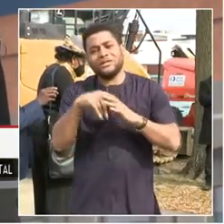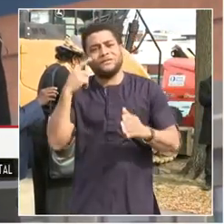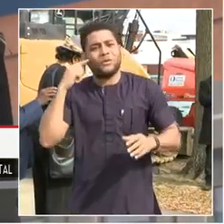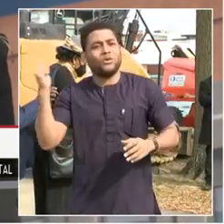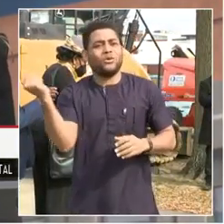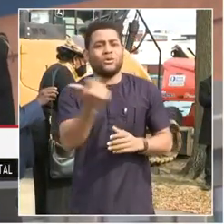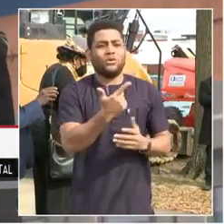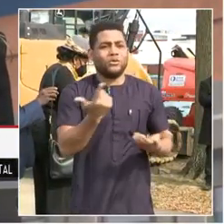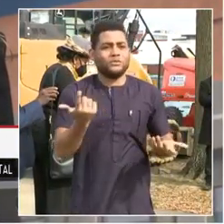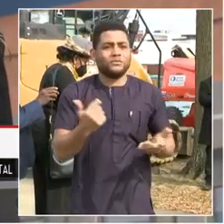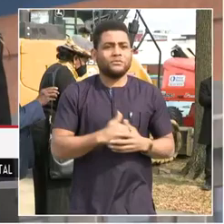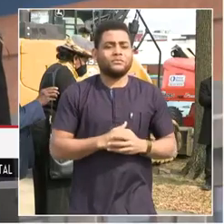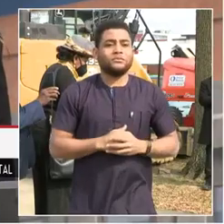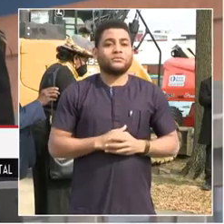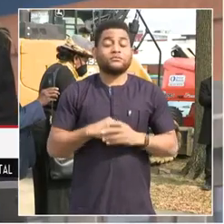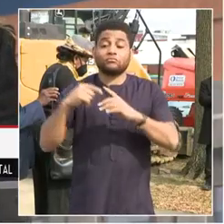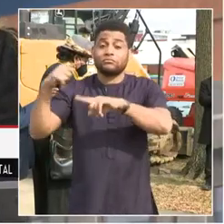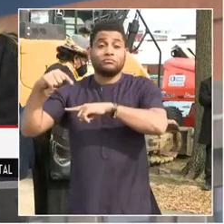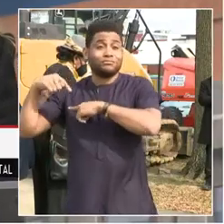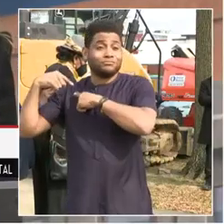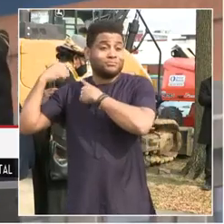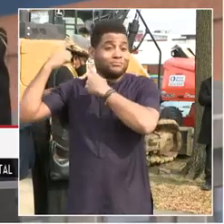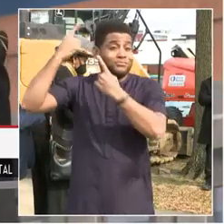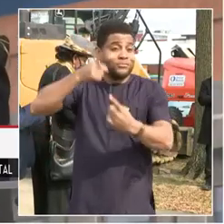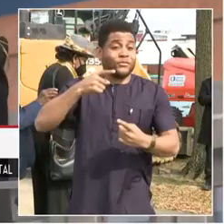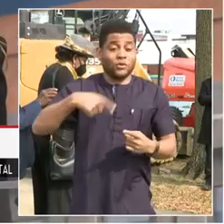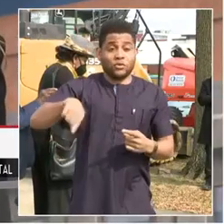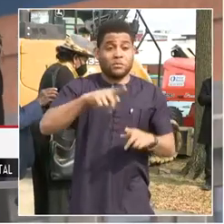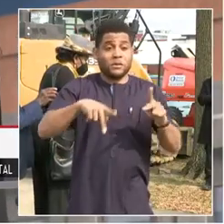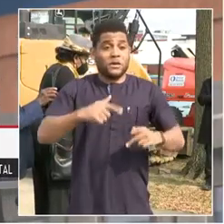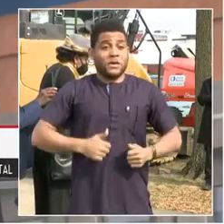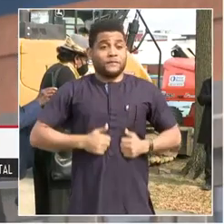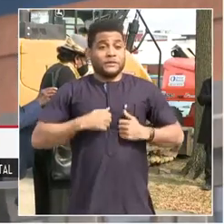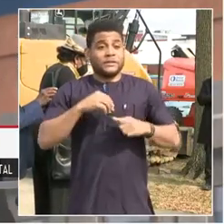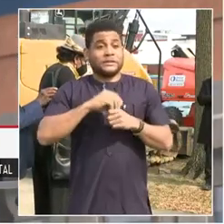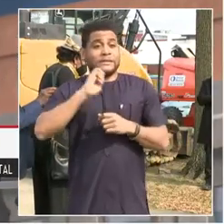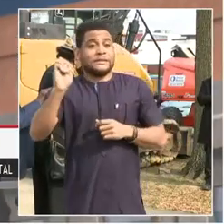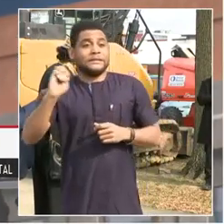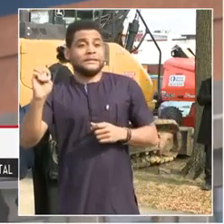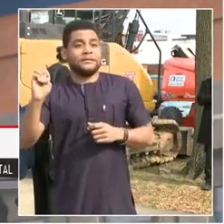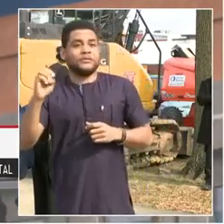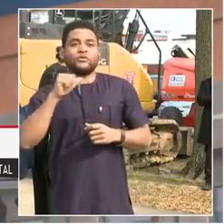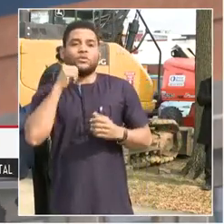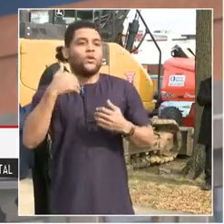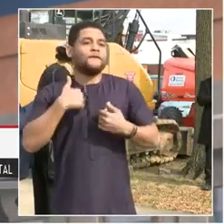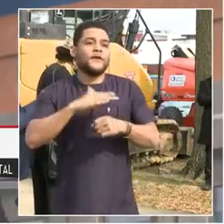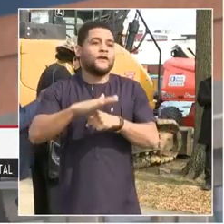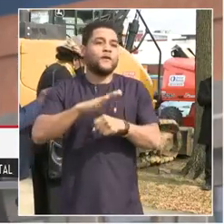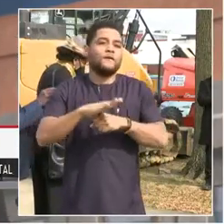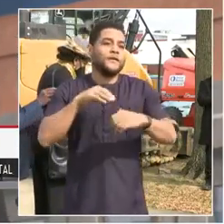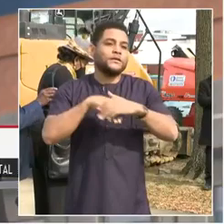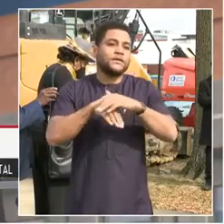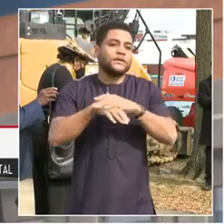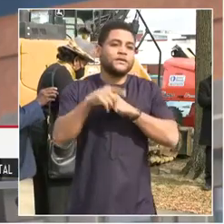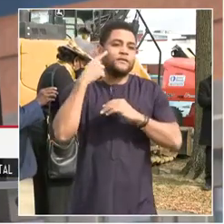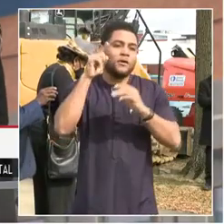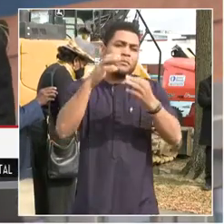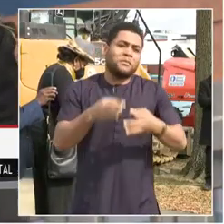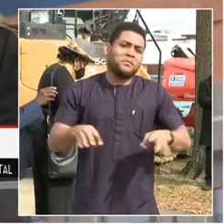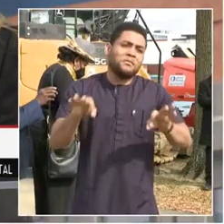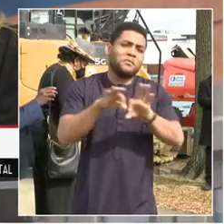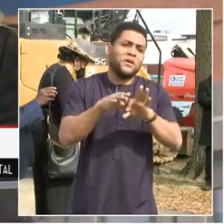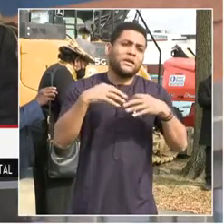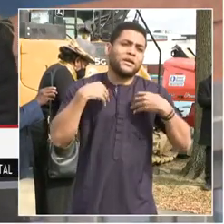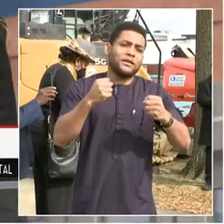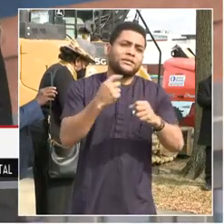long, residents east of the Anacostia River have had inadequate access to important healthcare services, resulting